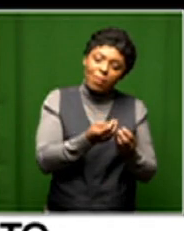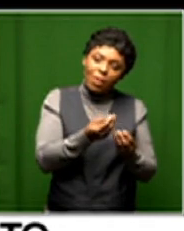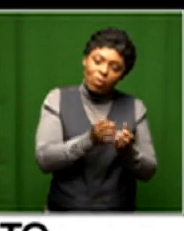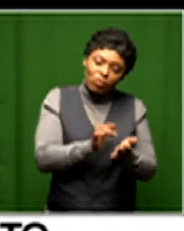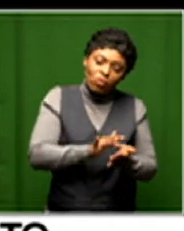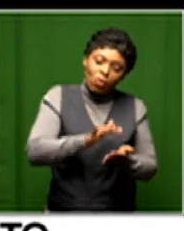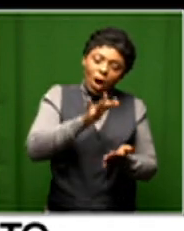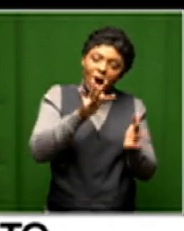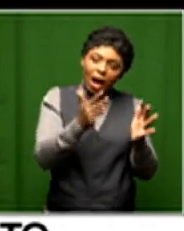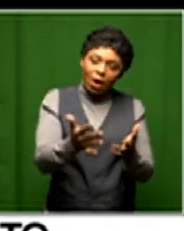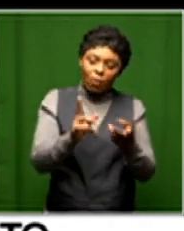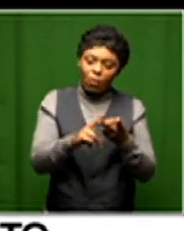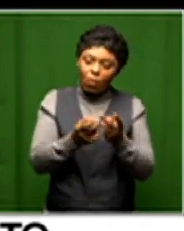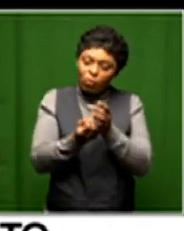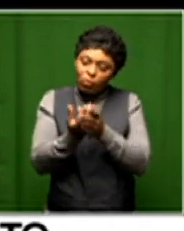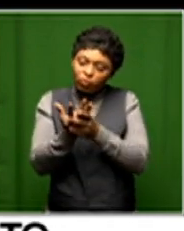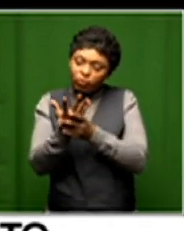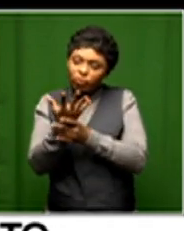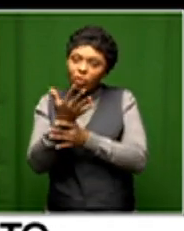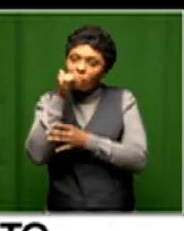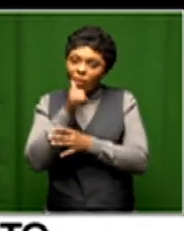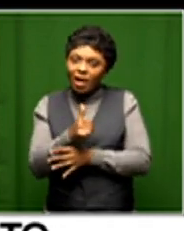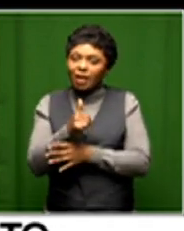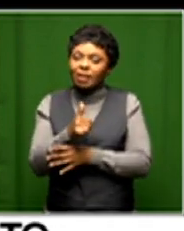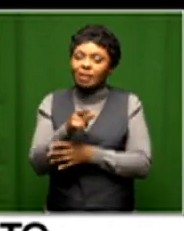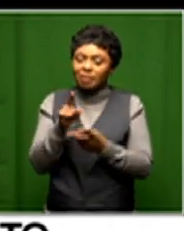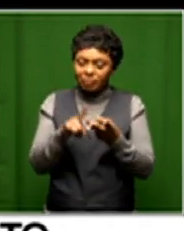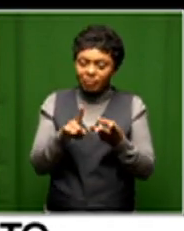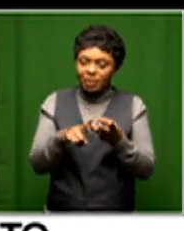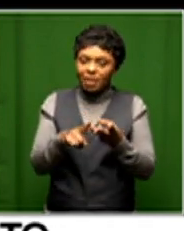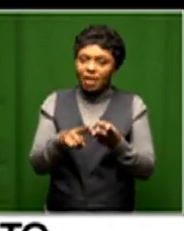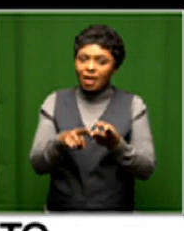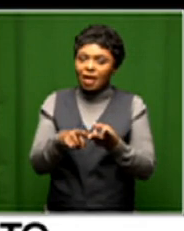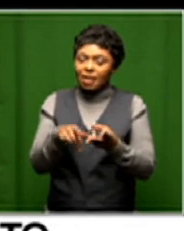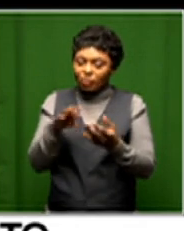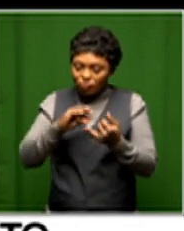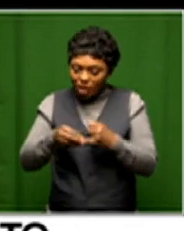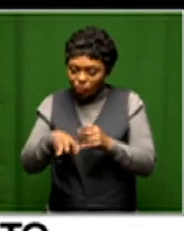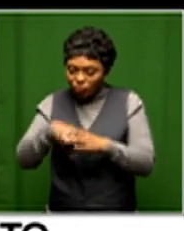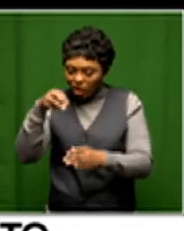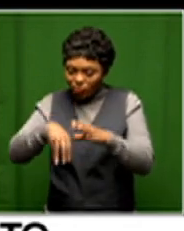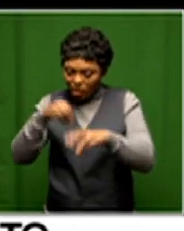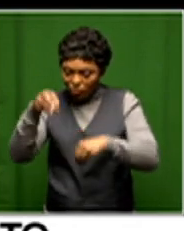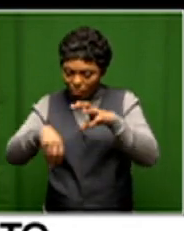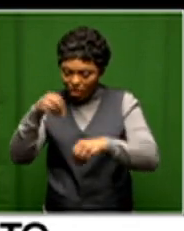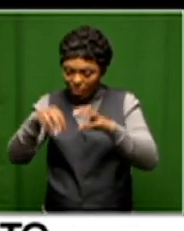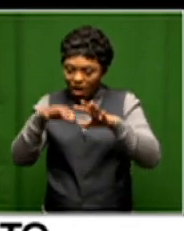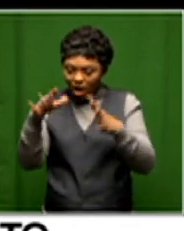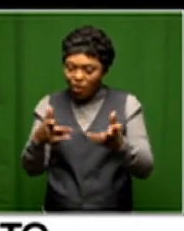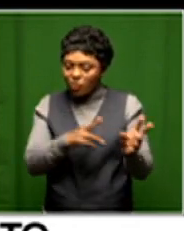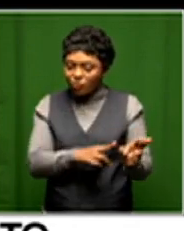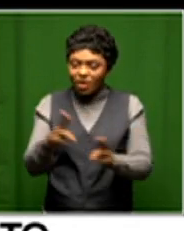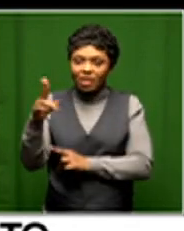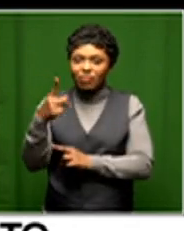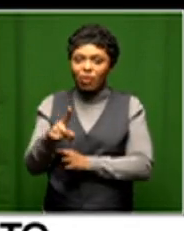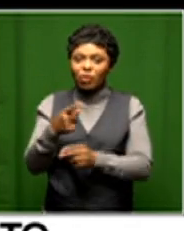particular plant. It tells you when is it going to grow, when are you going to harvest, when is it going to be ready